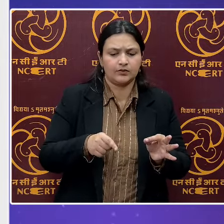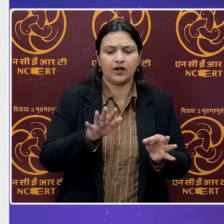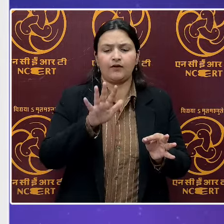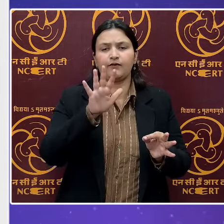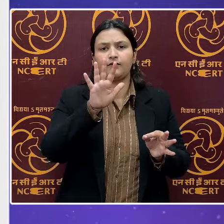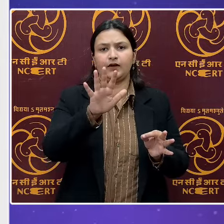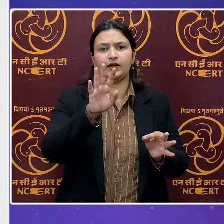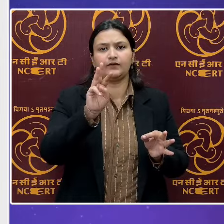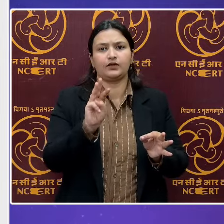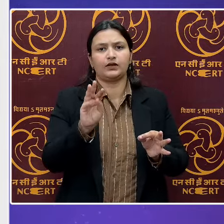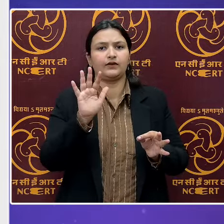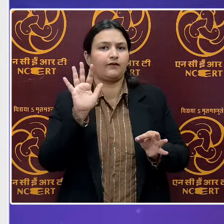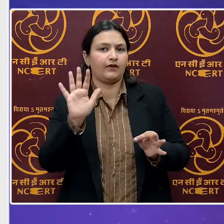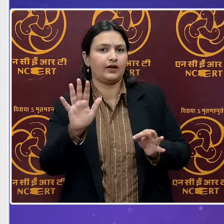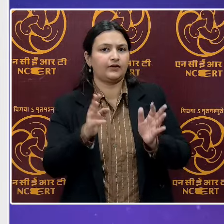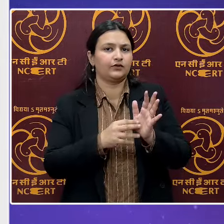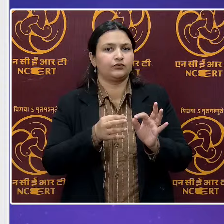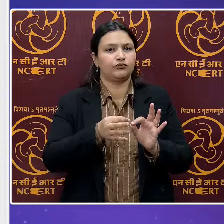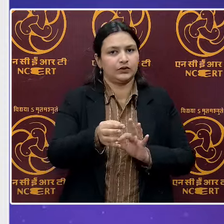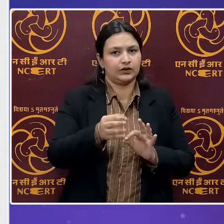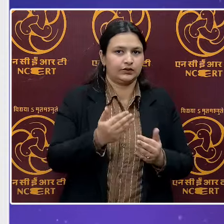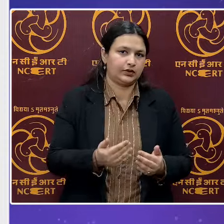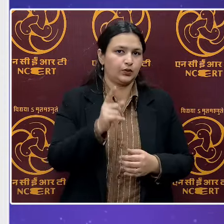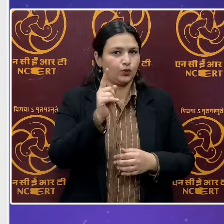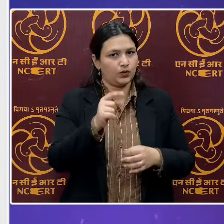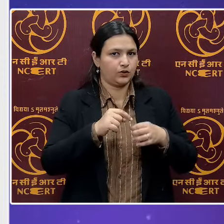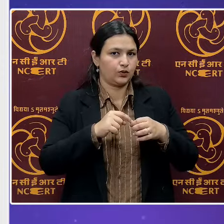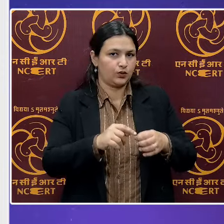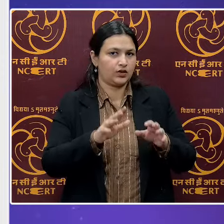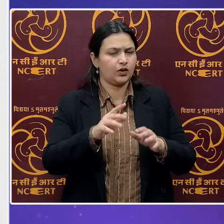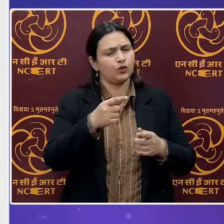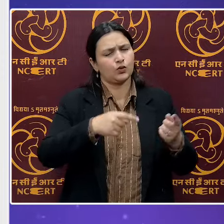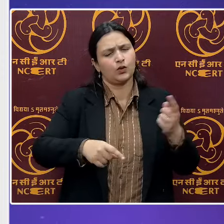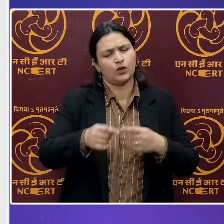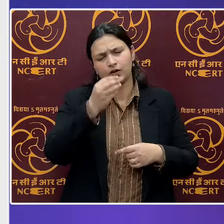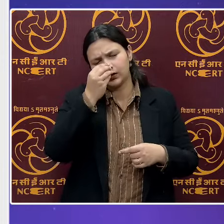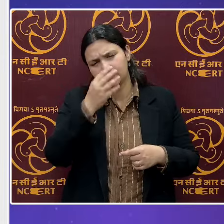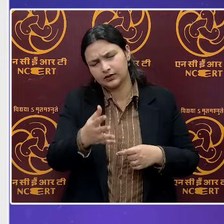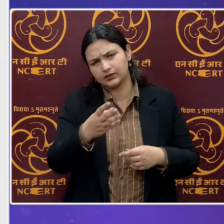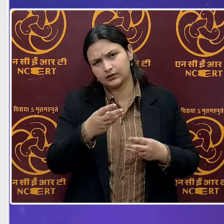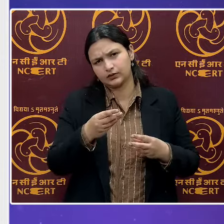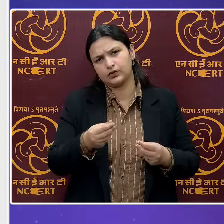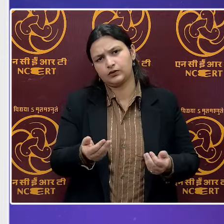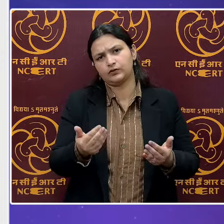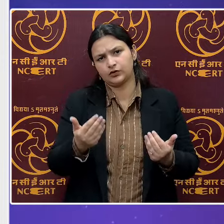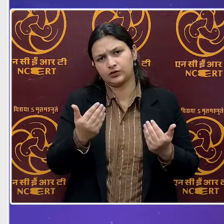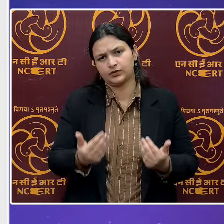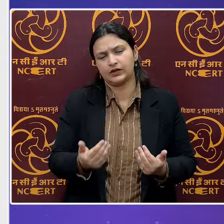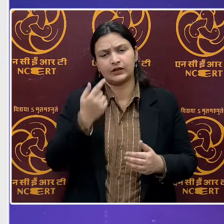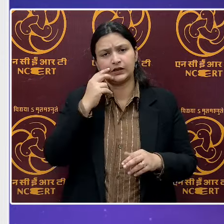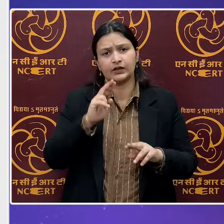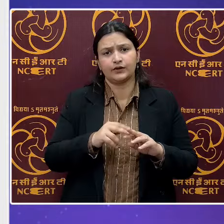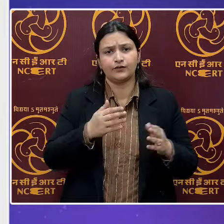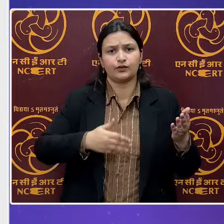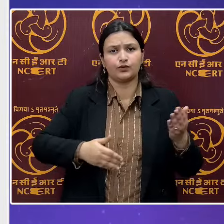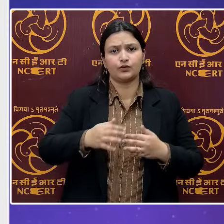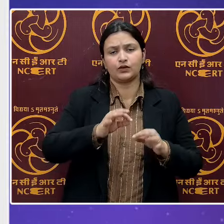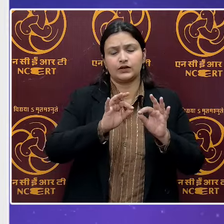meter. This is one of the question which you can easily solve once you know the equation of a simple